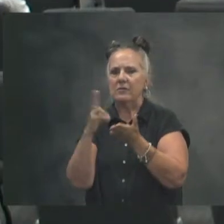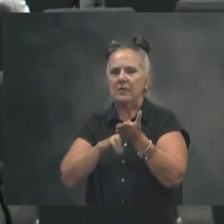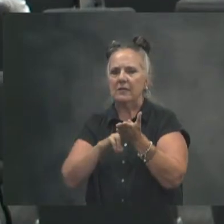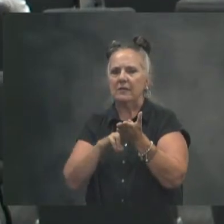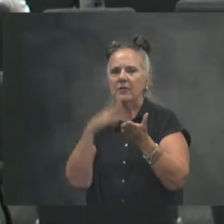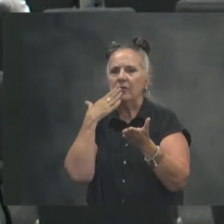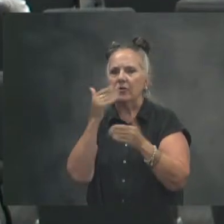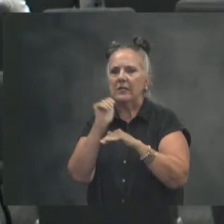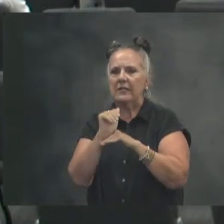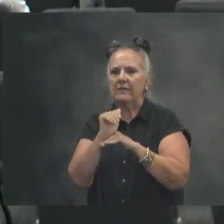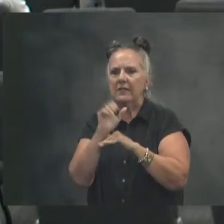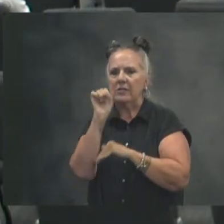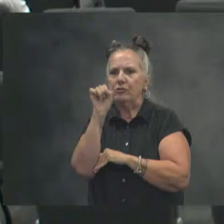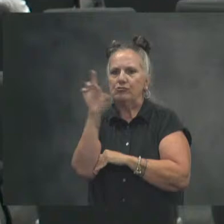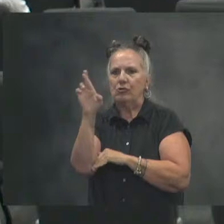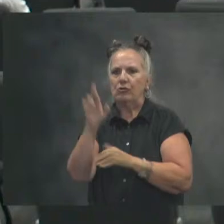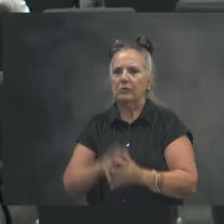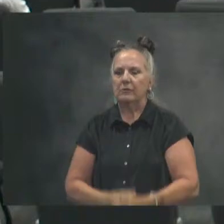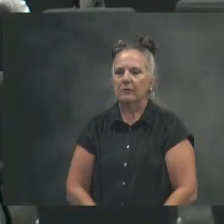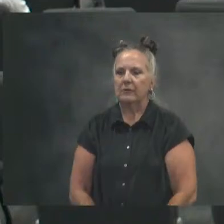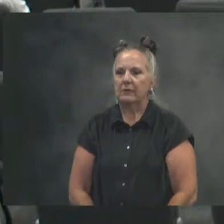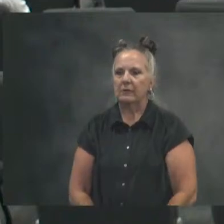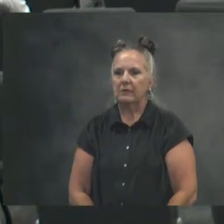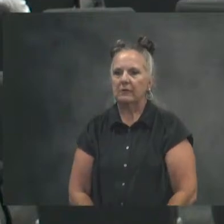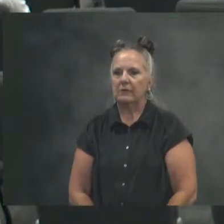Good evening, sir.